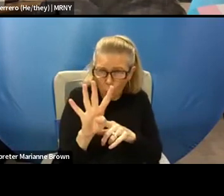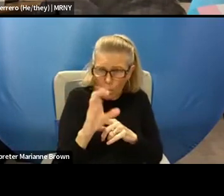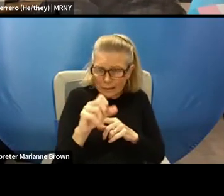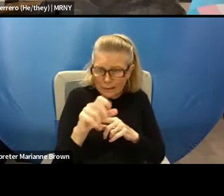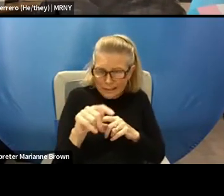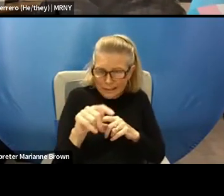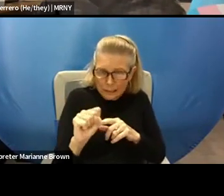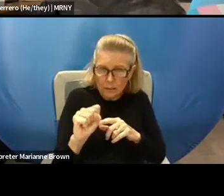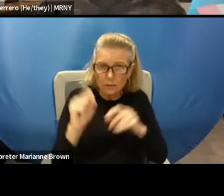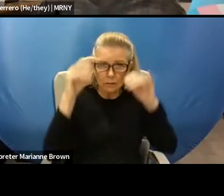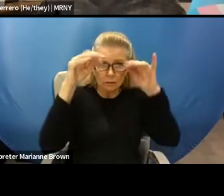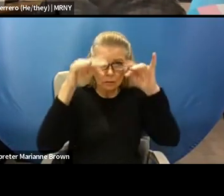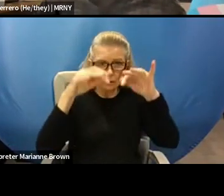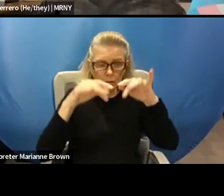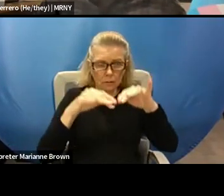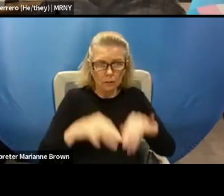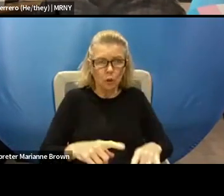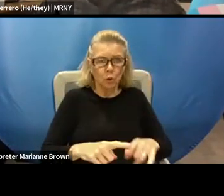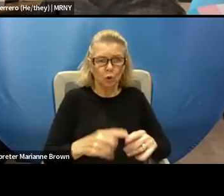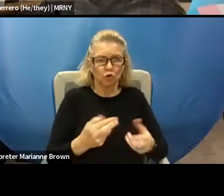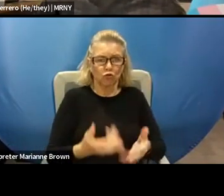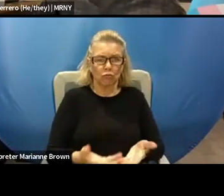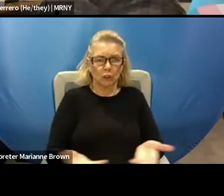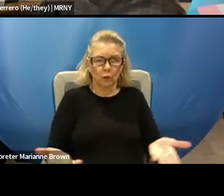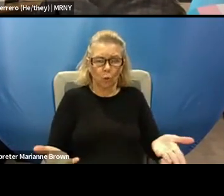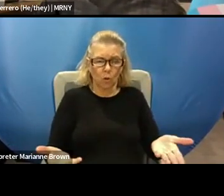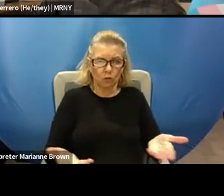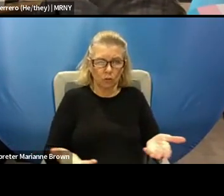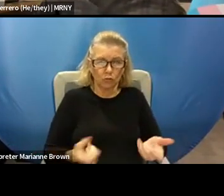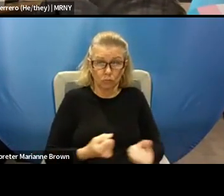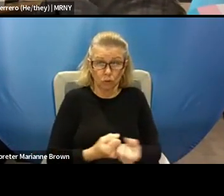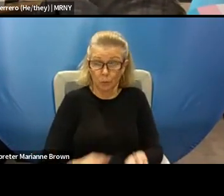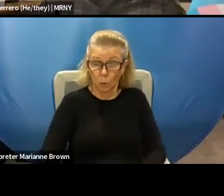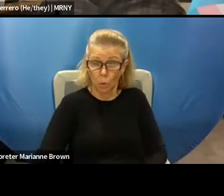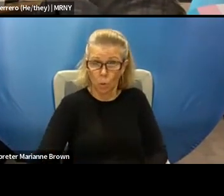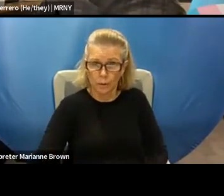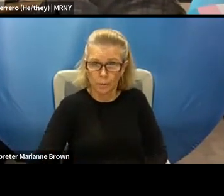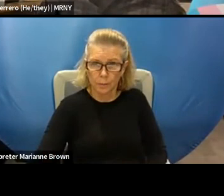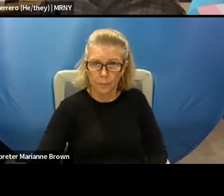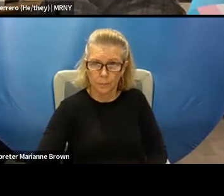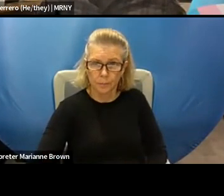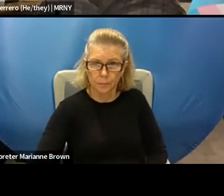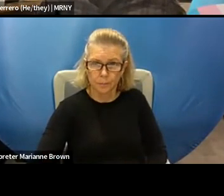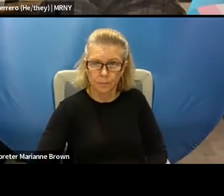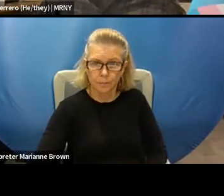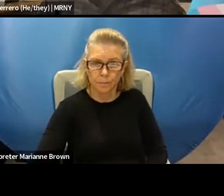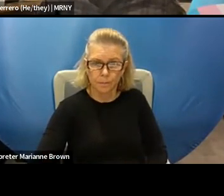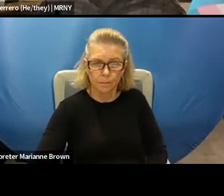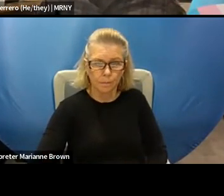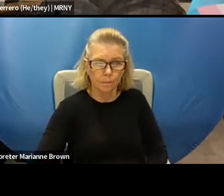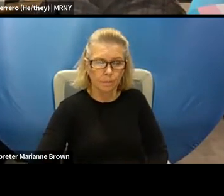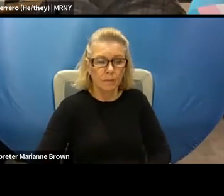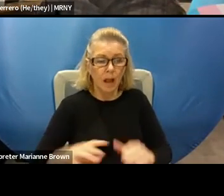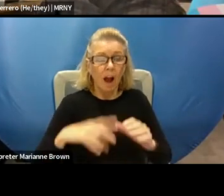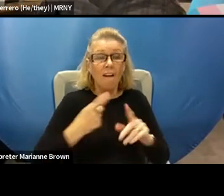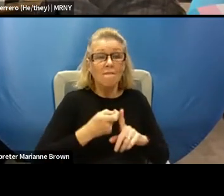to trans services or resources. Out of a $227 billion